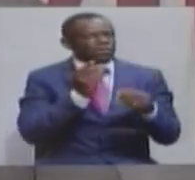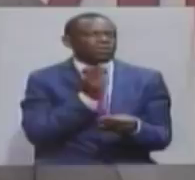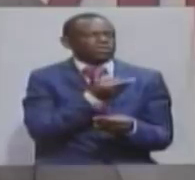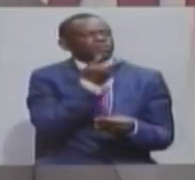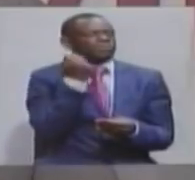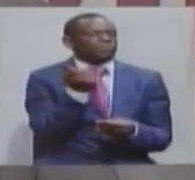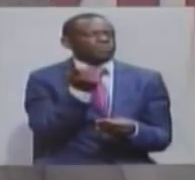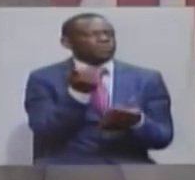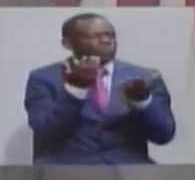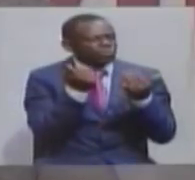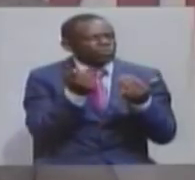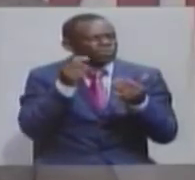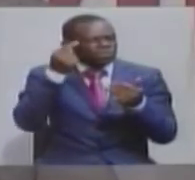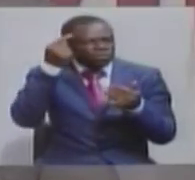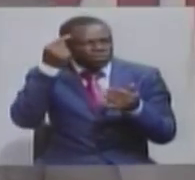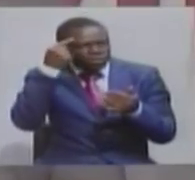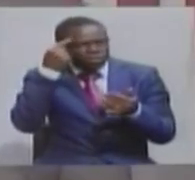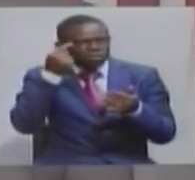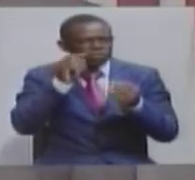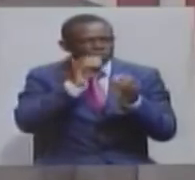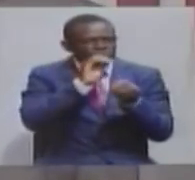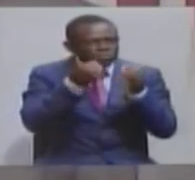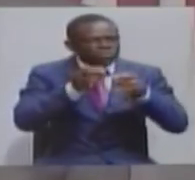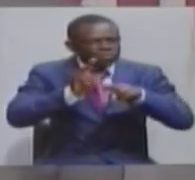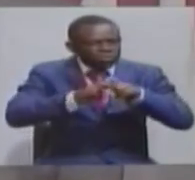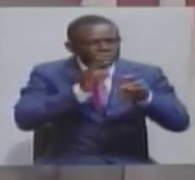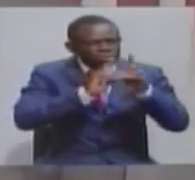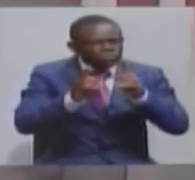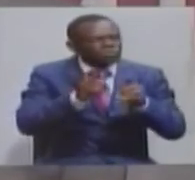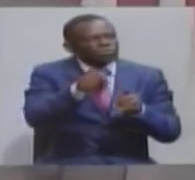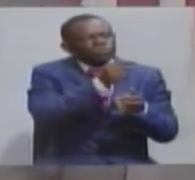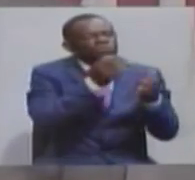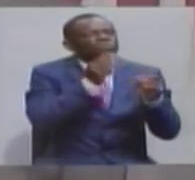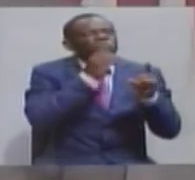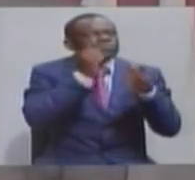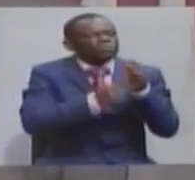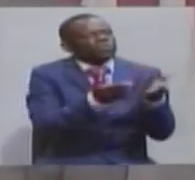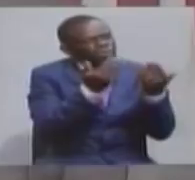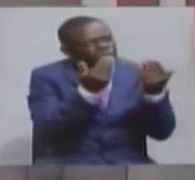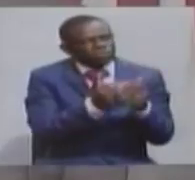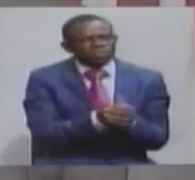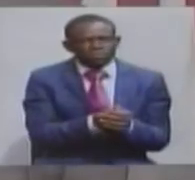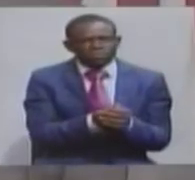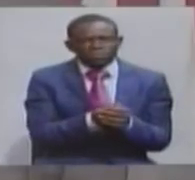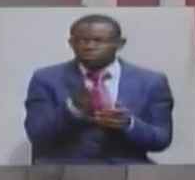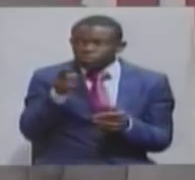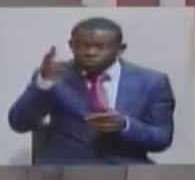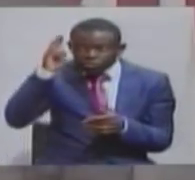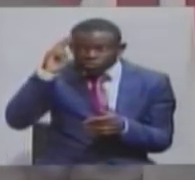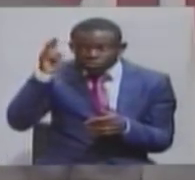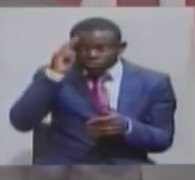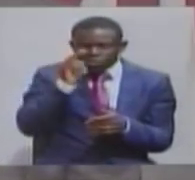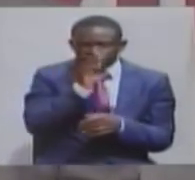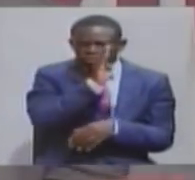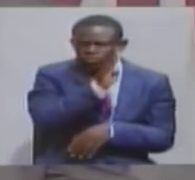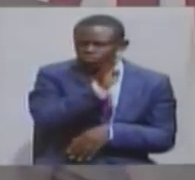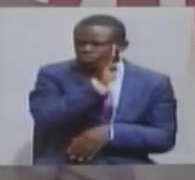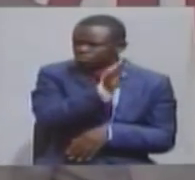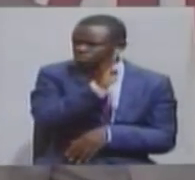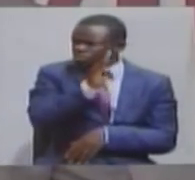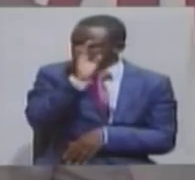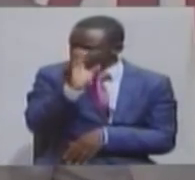heard Mr. Hagainde on Hard Talk talking about matters that he himself knows you